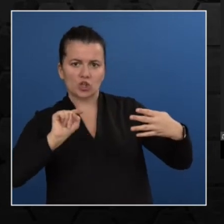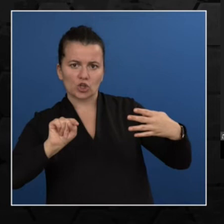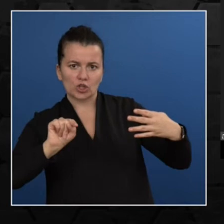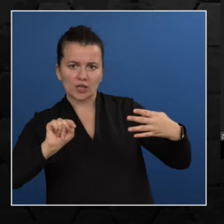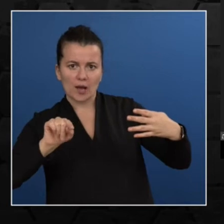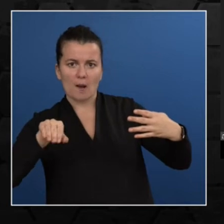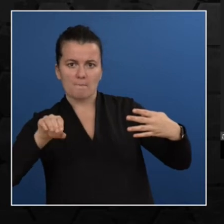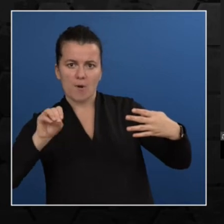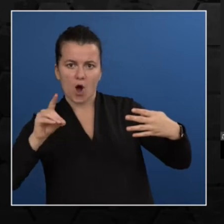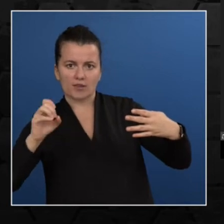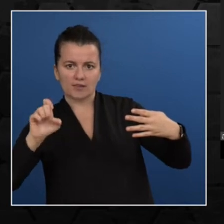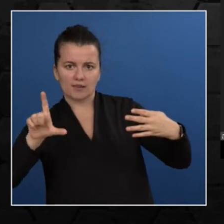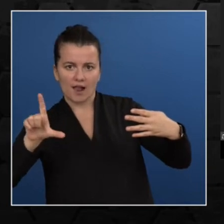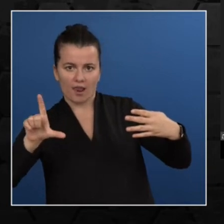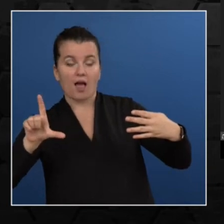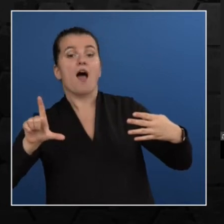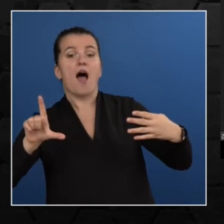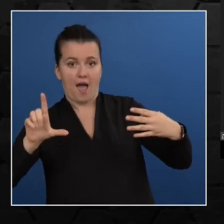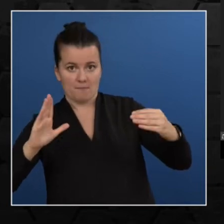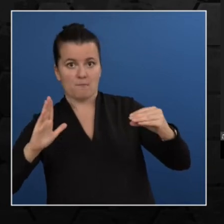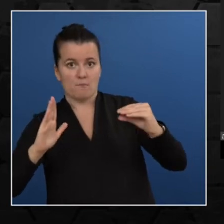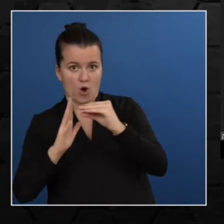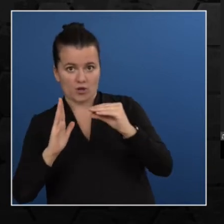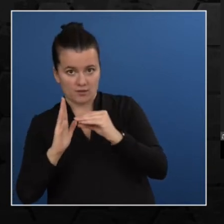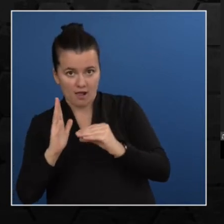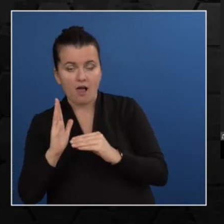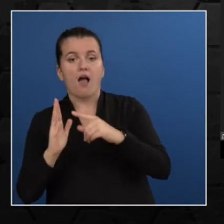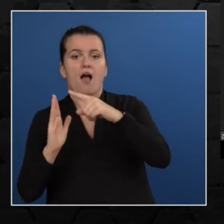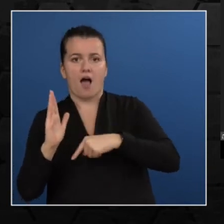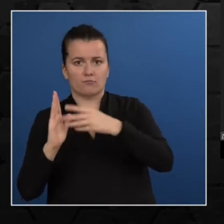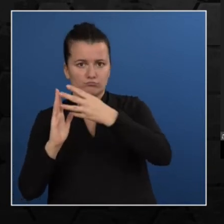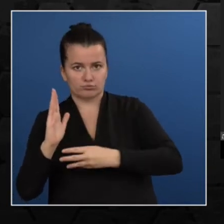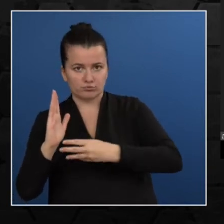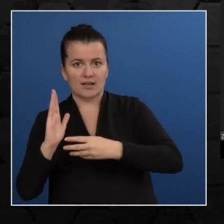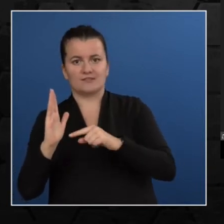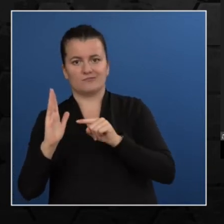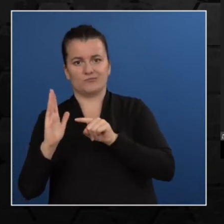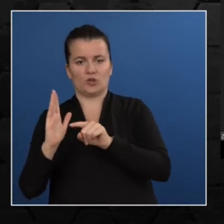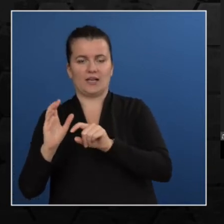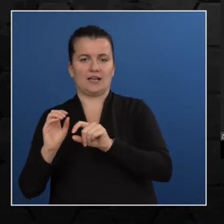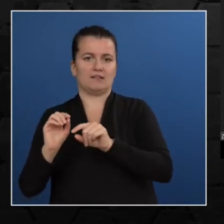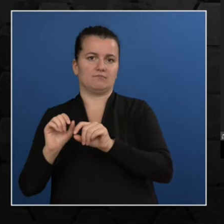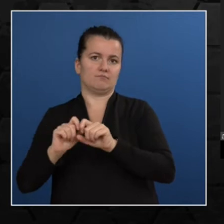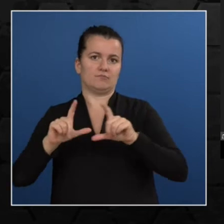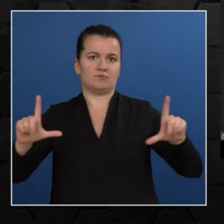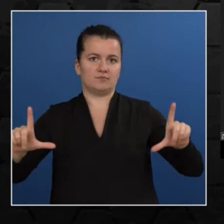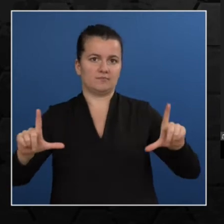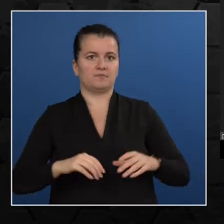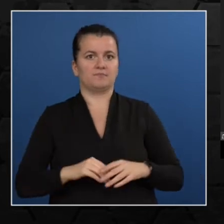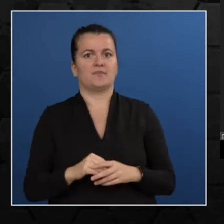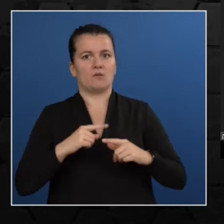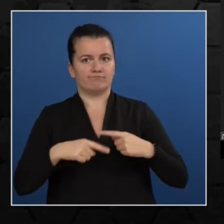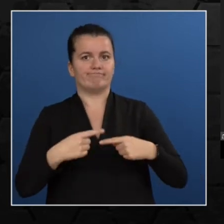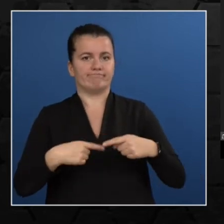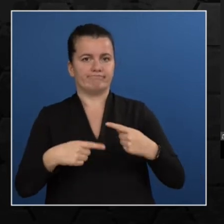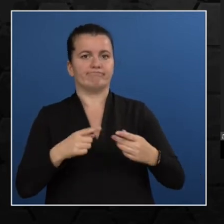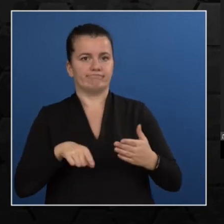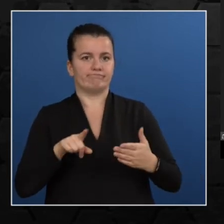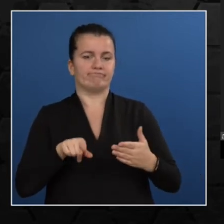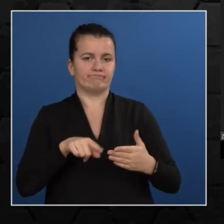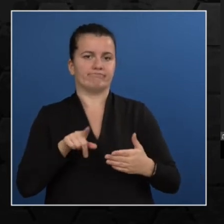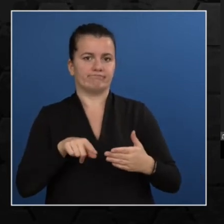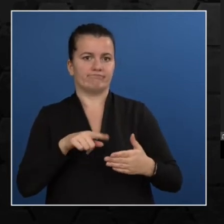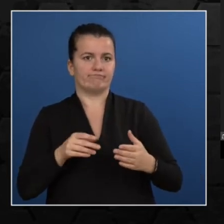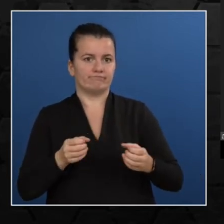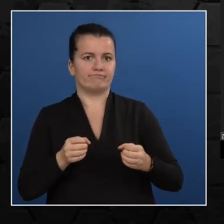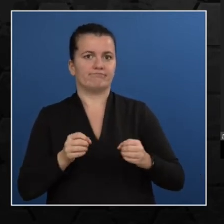click enter. It's gonna create. It's creating. It's adding it to the project. It's adding